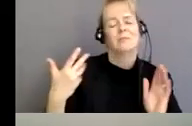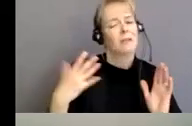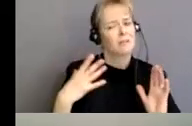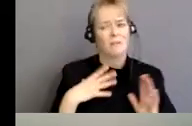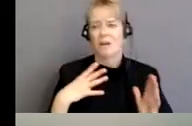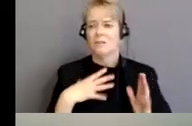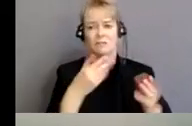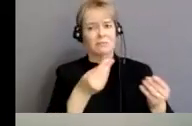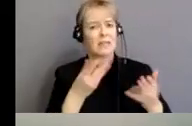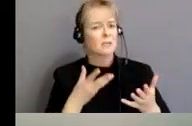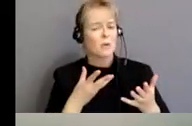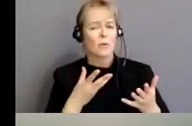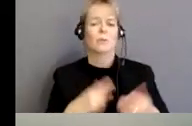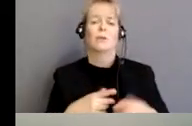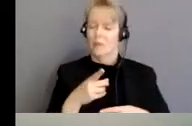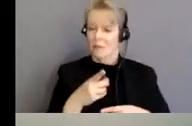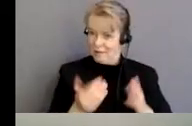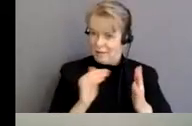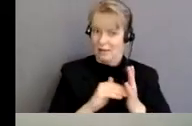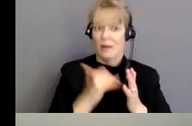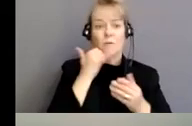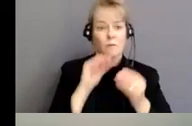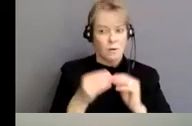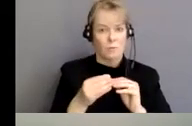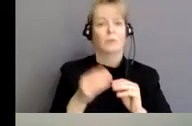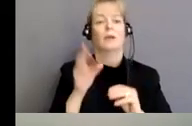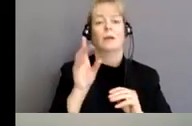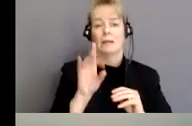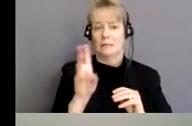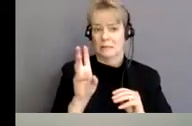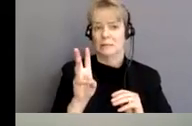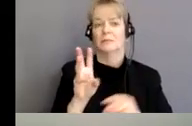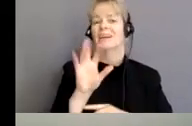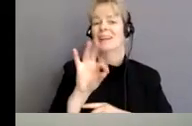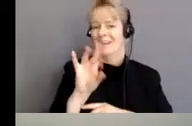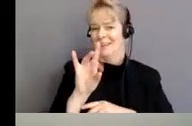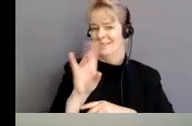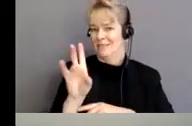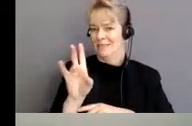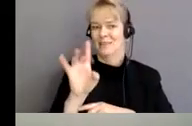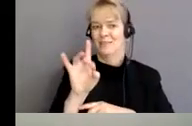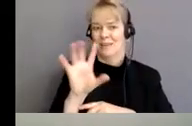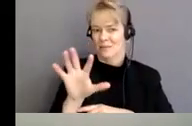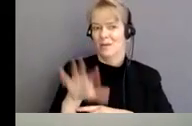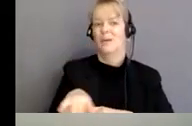1-877-785-1555. Or contact our inquiries and contact center. The email address is here. That'll be posted